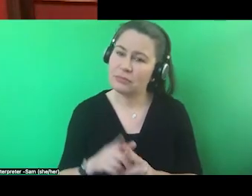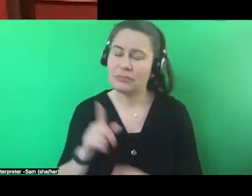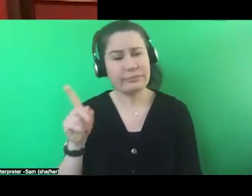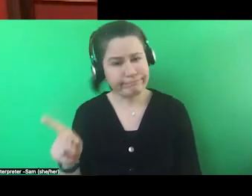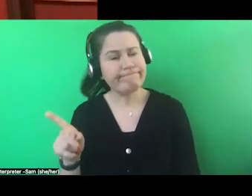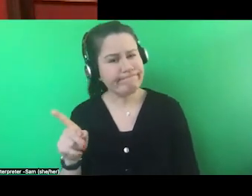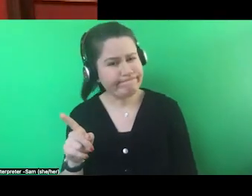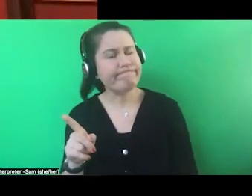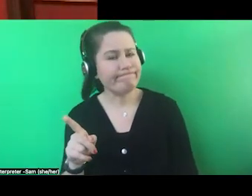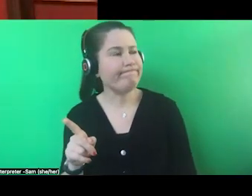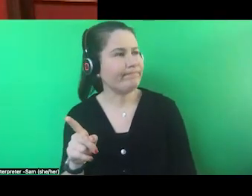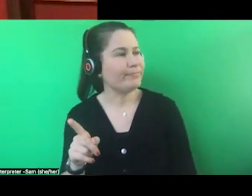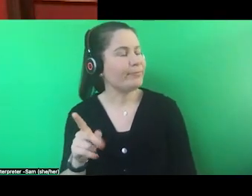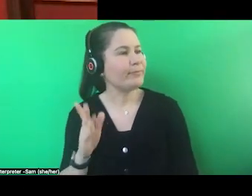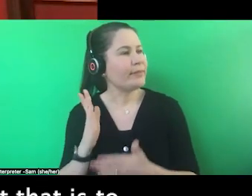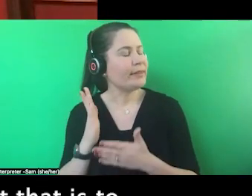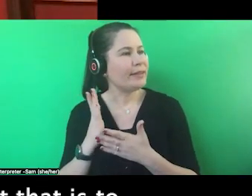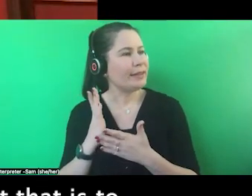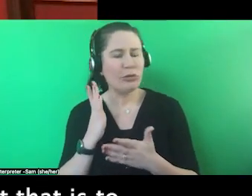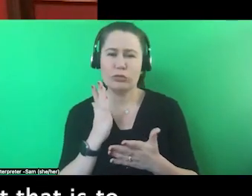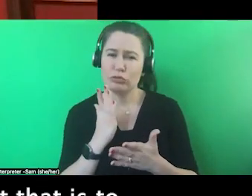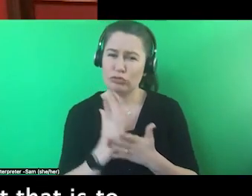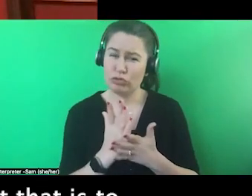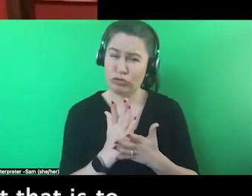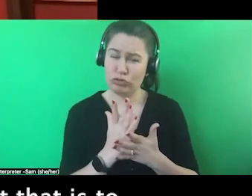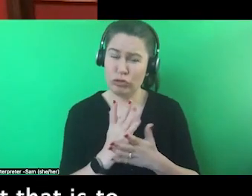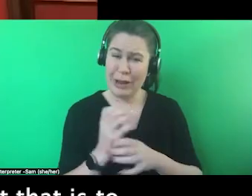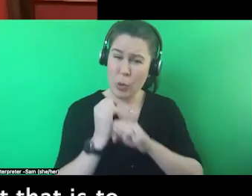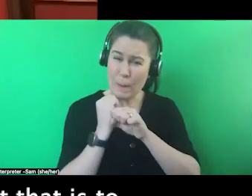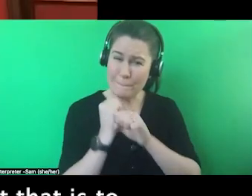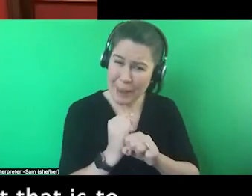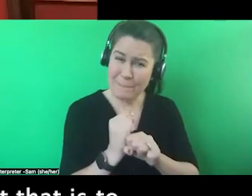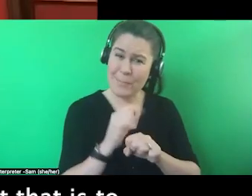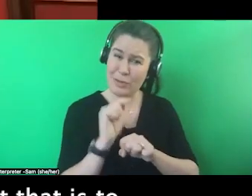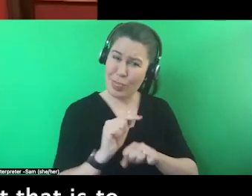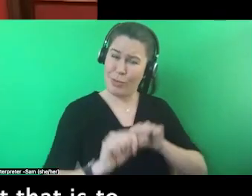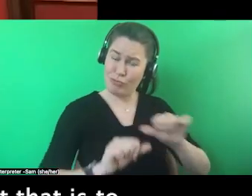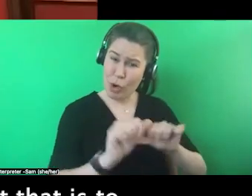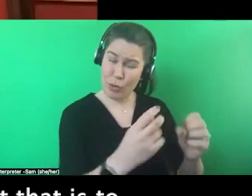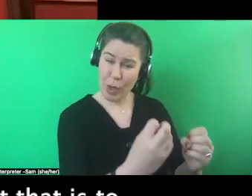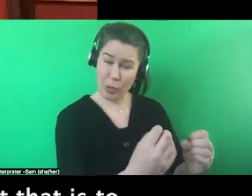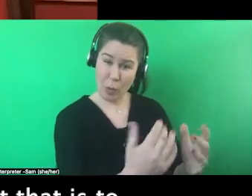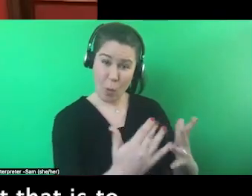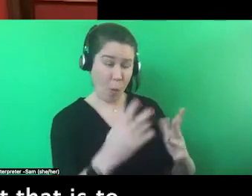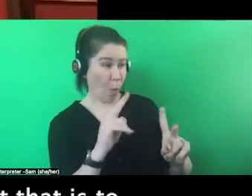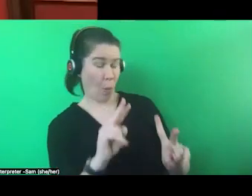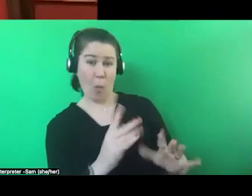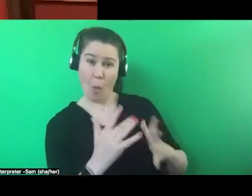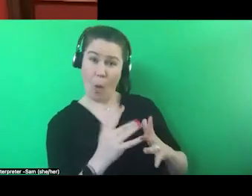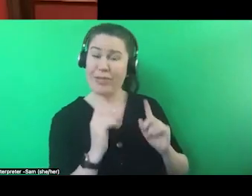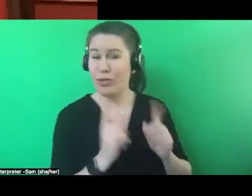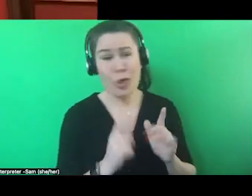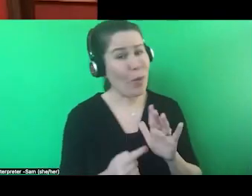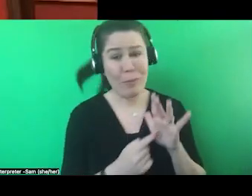there was just a real shining commitment to process and to how important that is to artistic creations